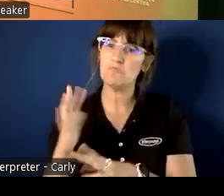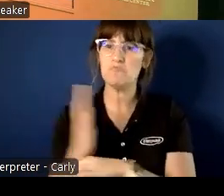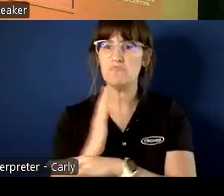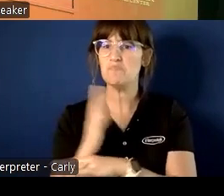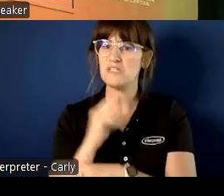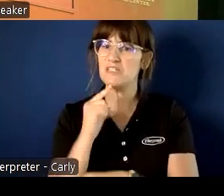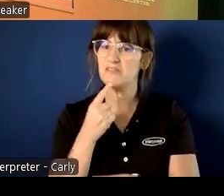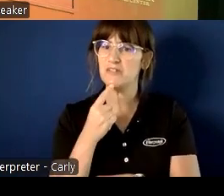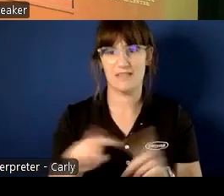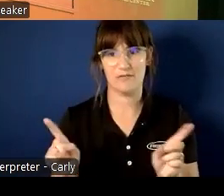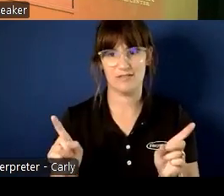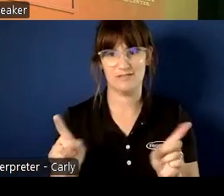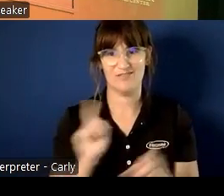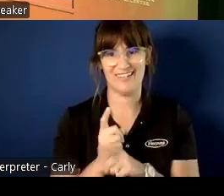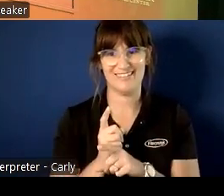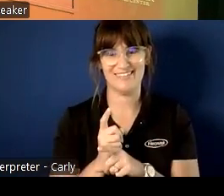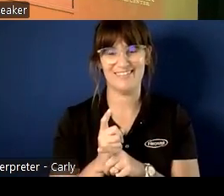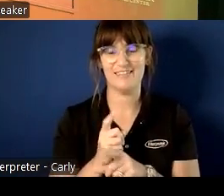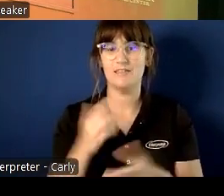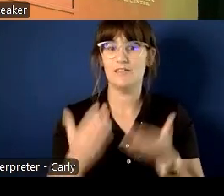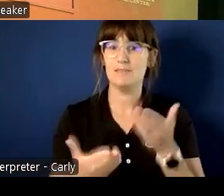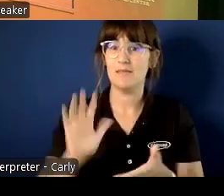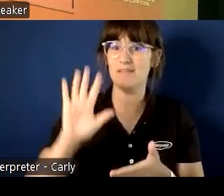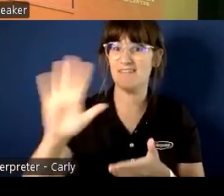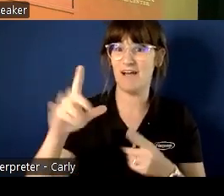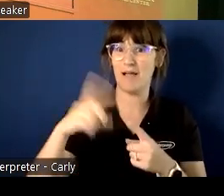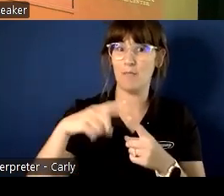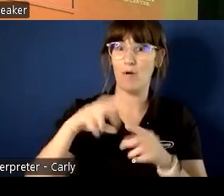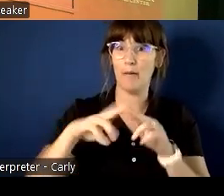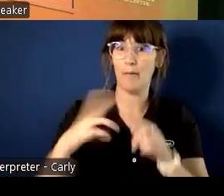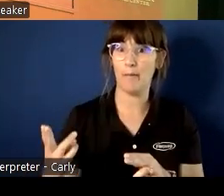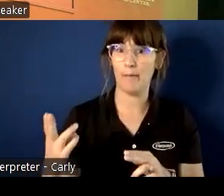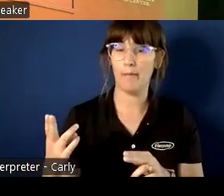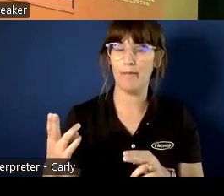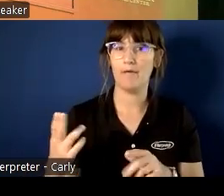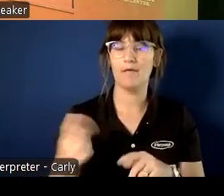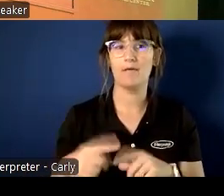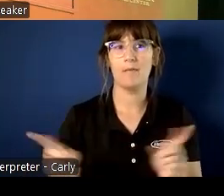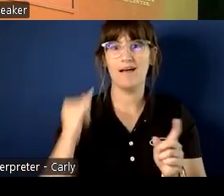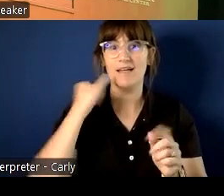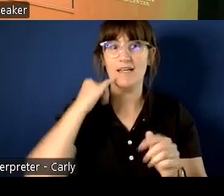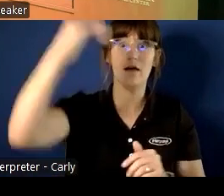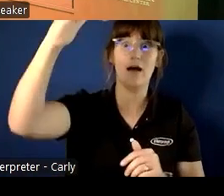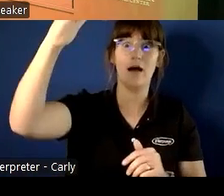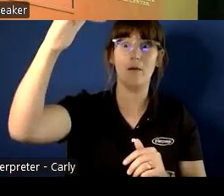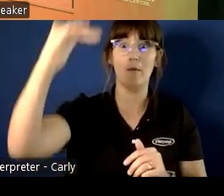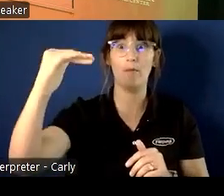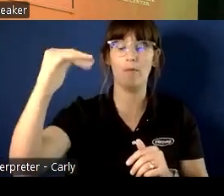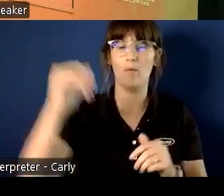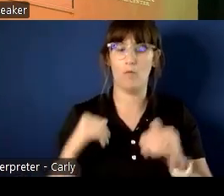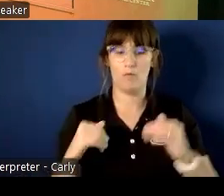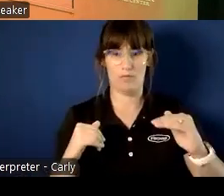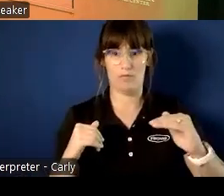different, right? So it might be the same 5-point reduction, but it can have a very different impact in terms of the actual patient